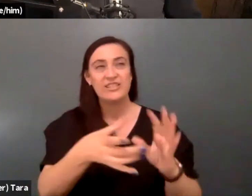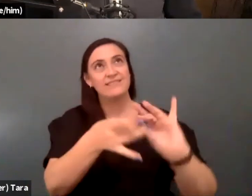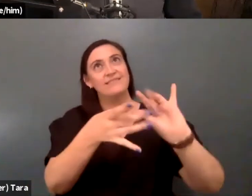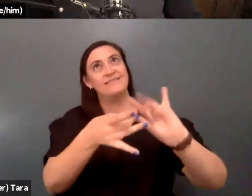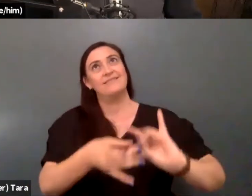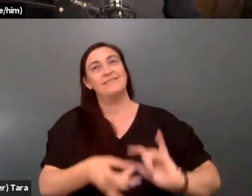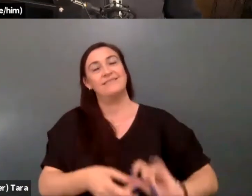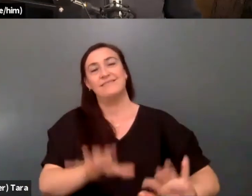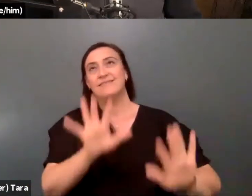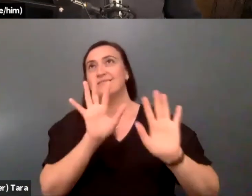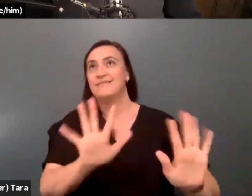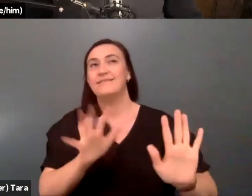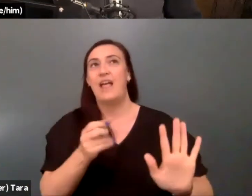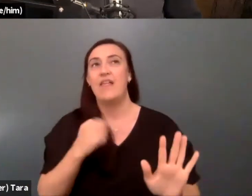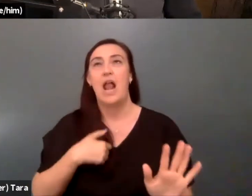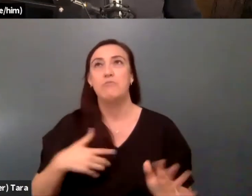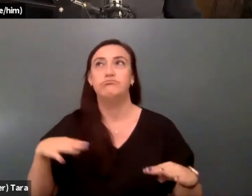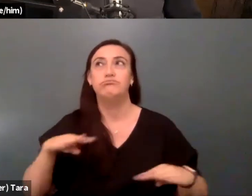Because